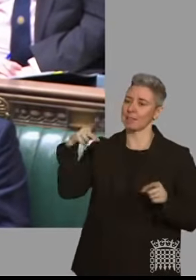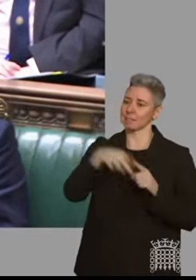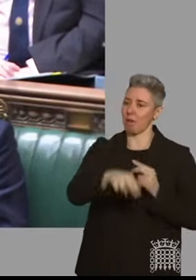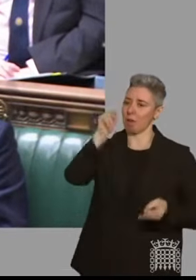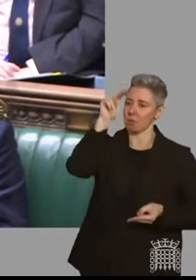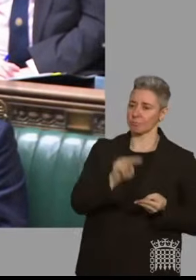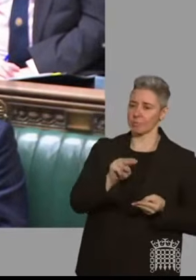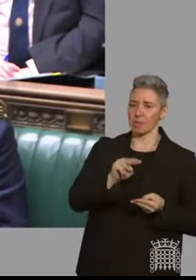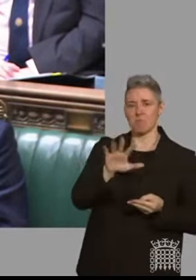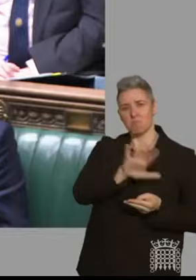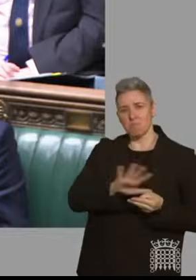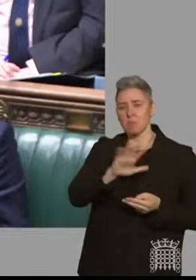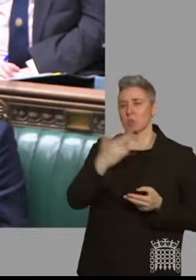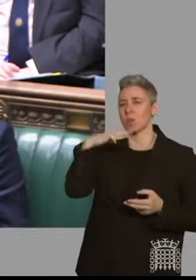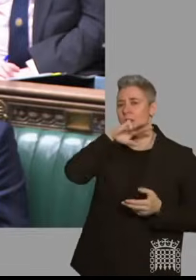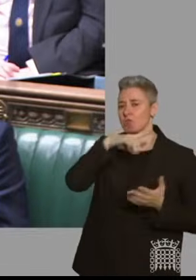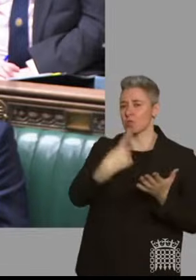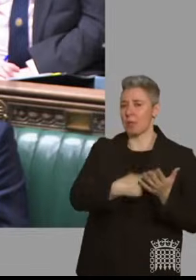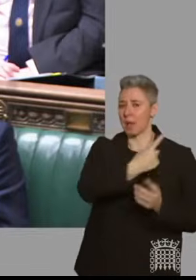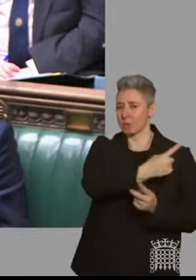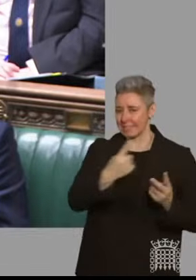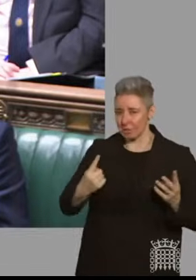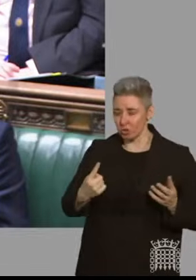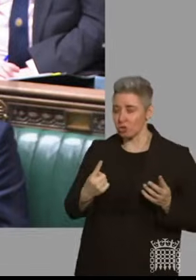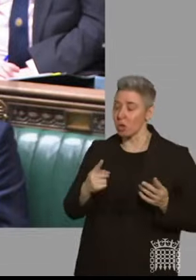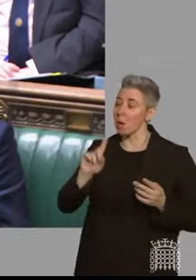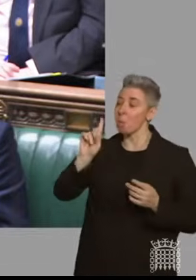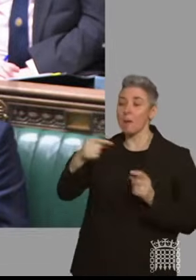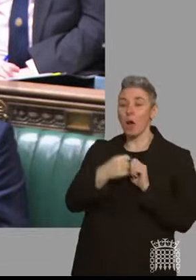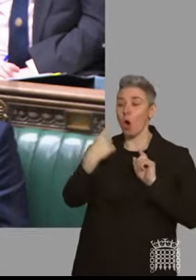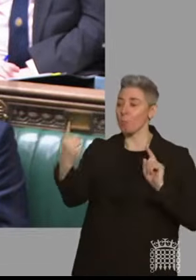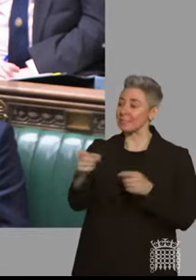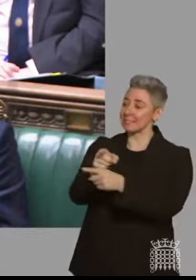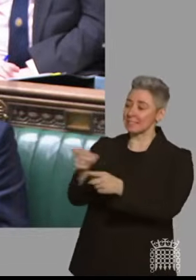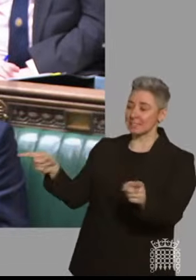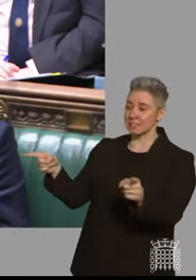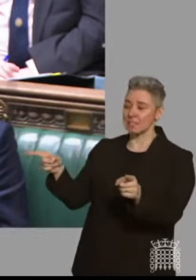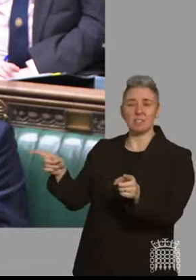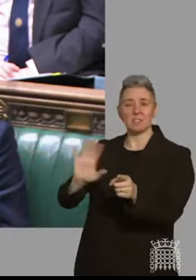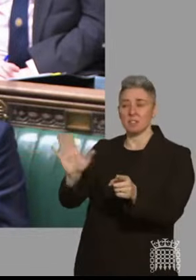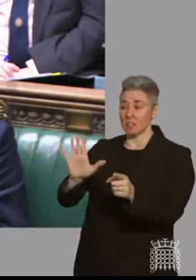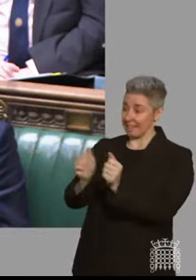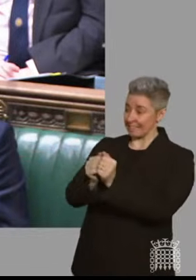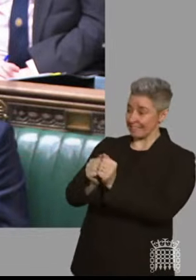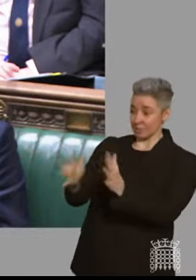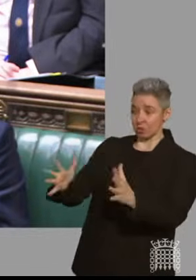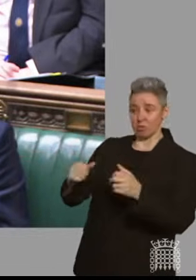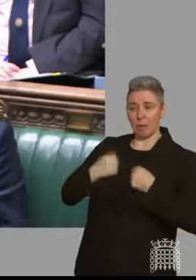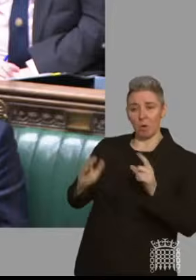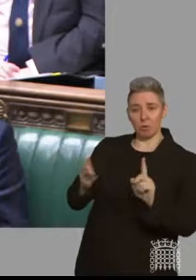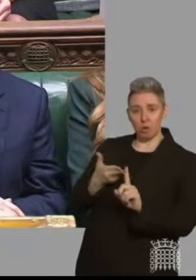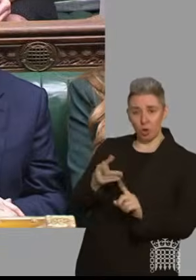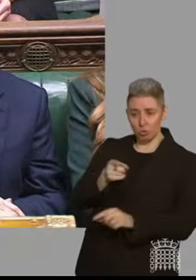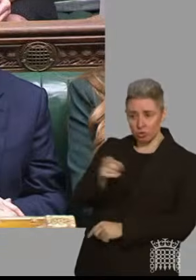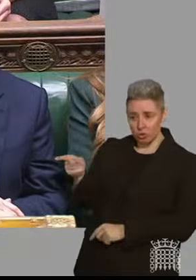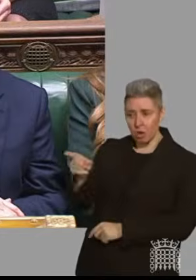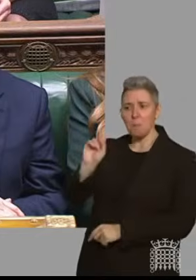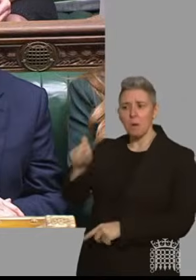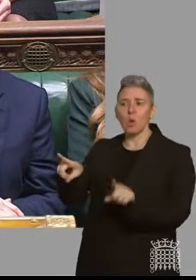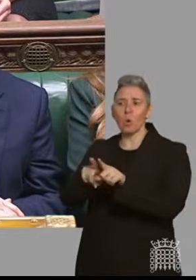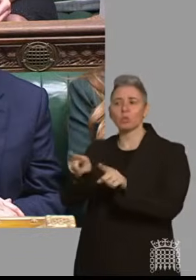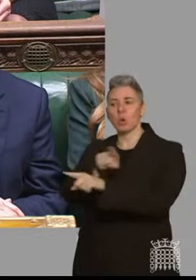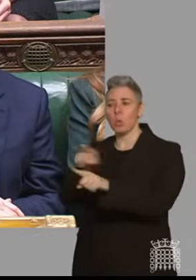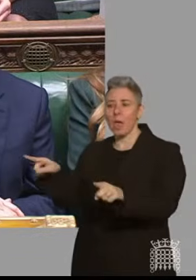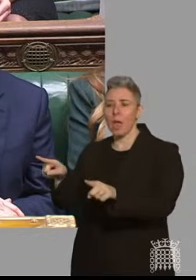from the party opposite, not only do they disagree with that approach, they continue to cling to unfunded spending promises that would put taxes up,